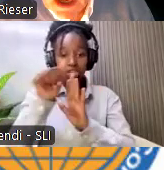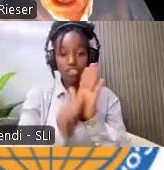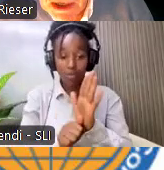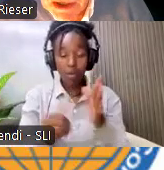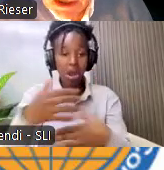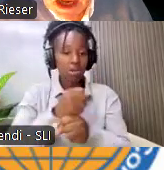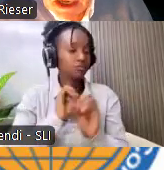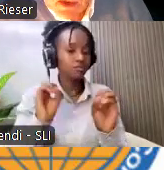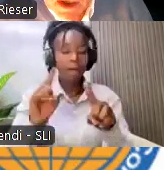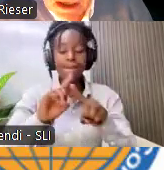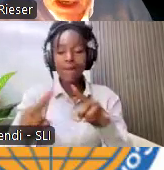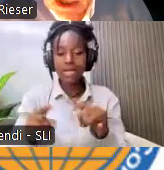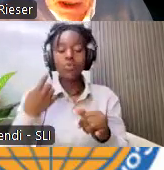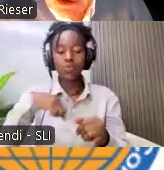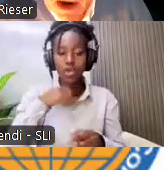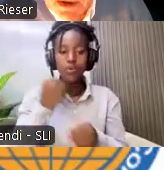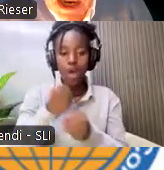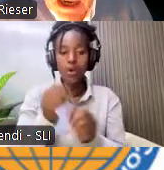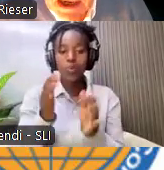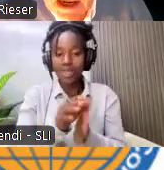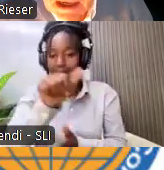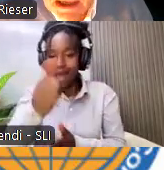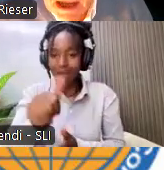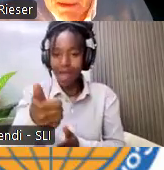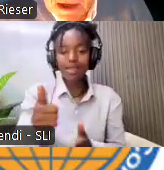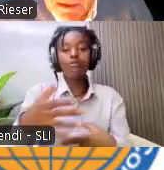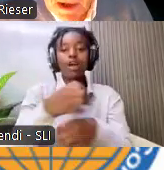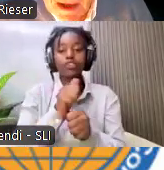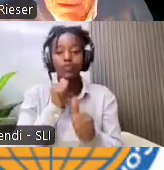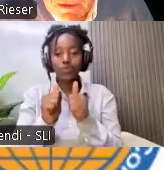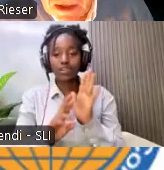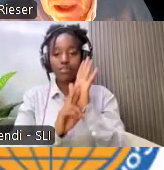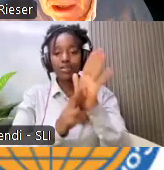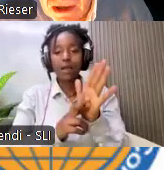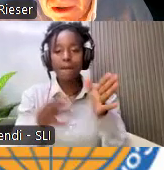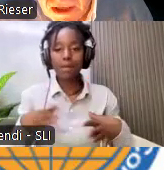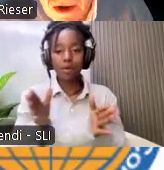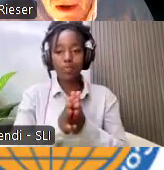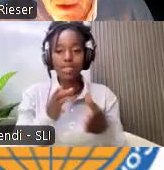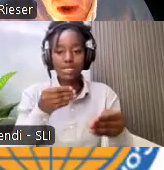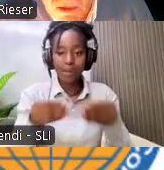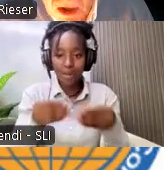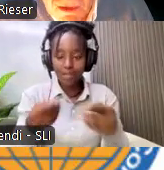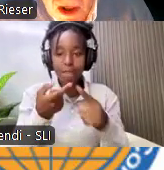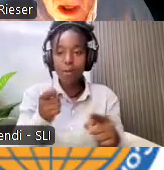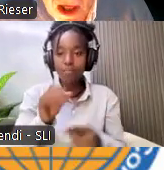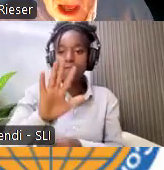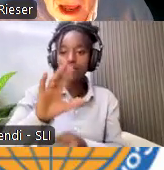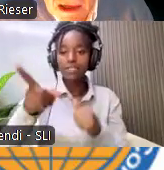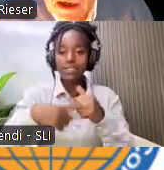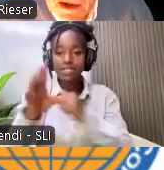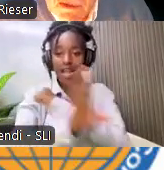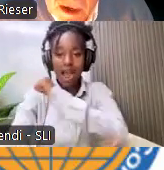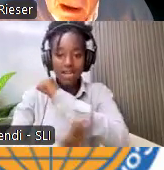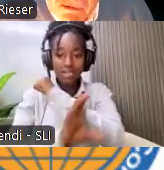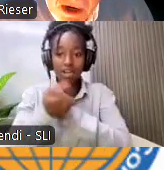member organisations, i.e. organisations that represent disabled people in the 56 countries of the Commonwealth.